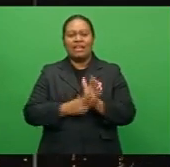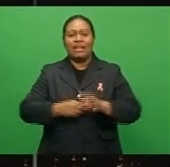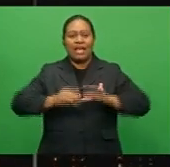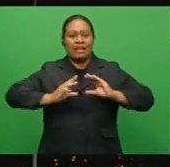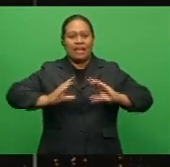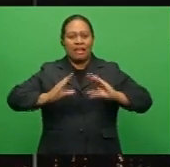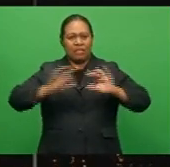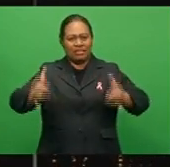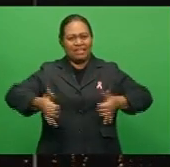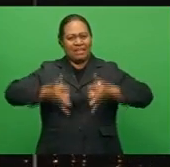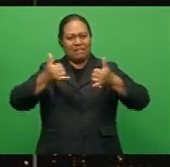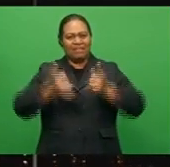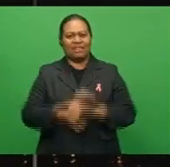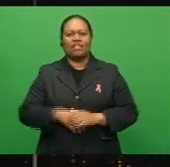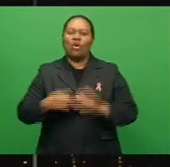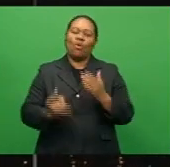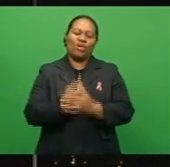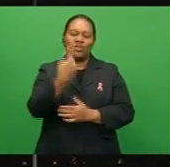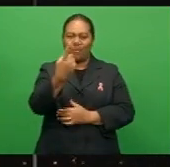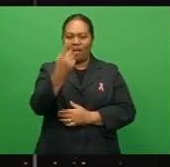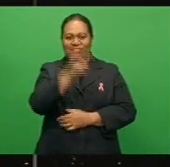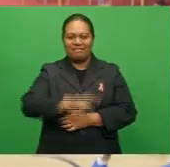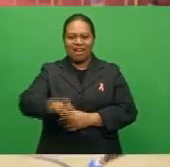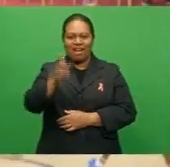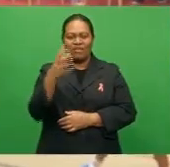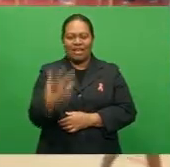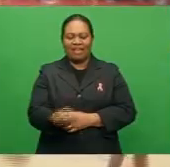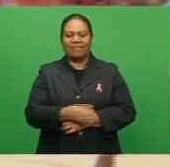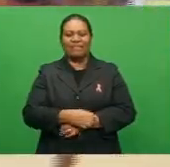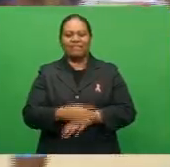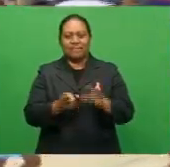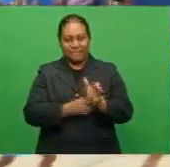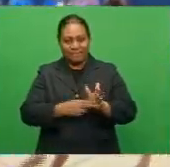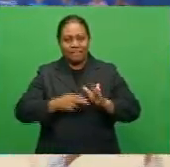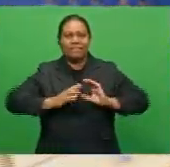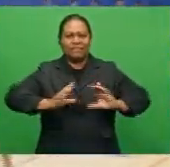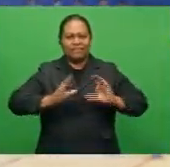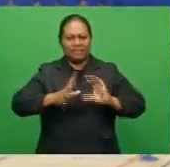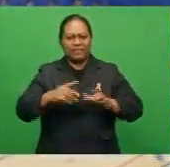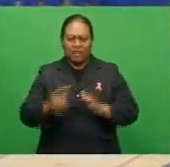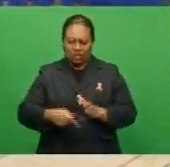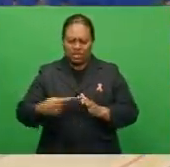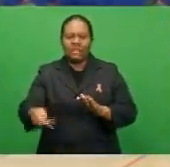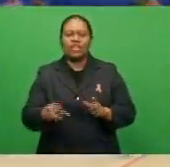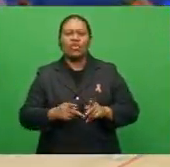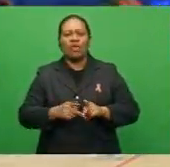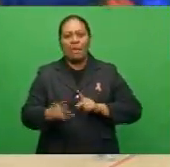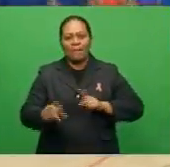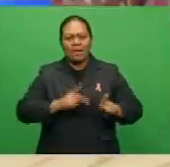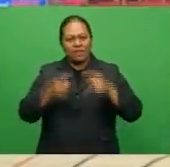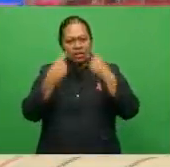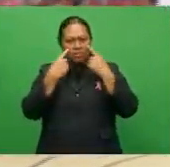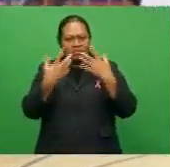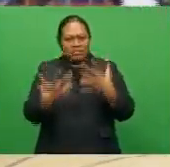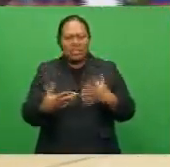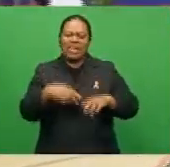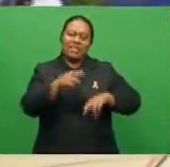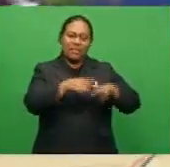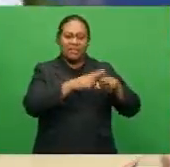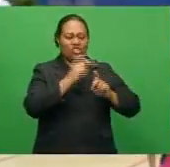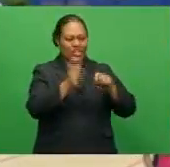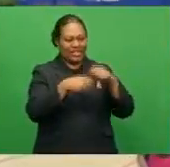Waterheads player Rawa Tanglala, playing volleyball is part of his family's tradition. It's like everything for me because my family has been part